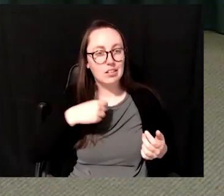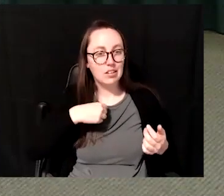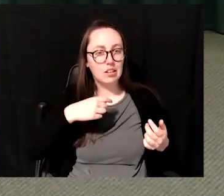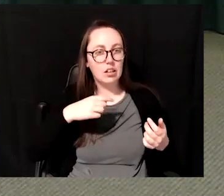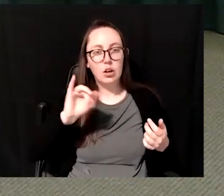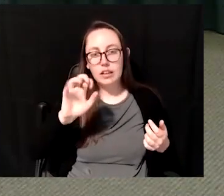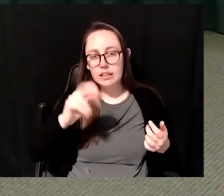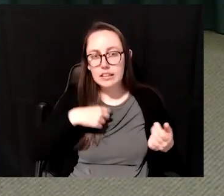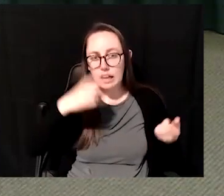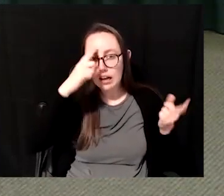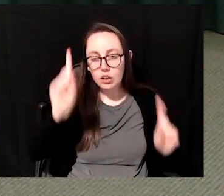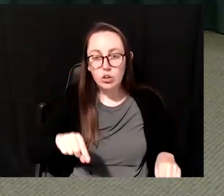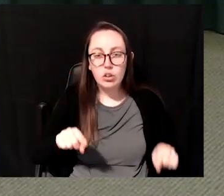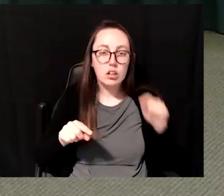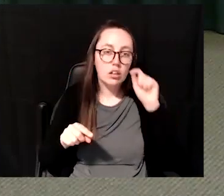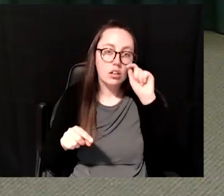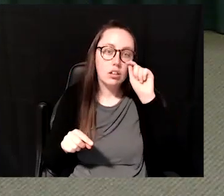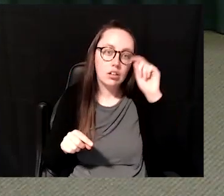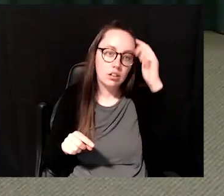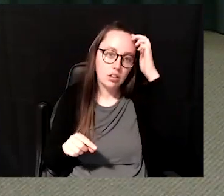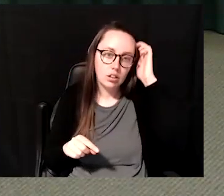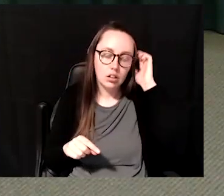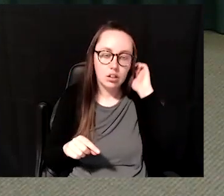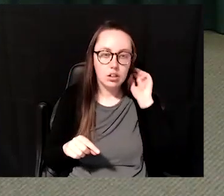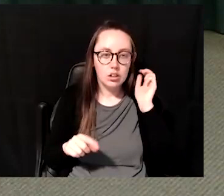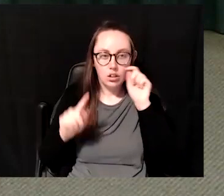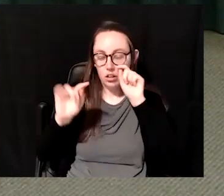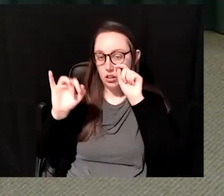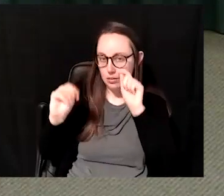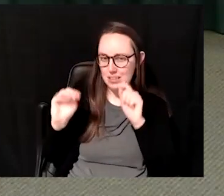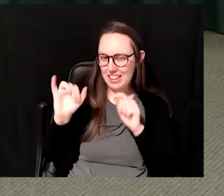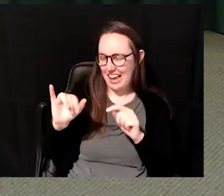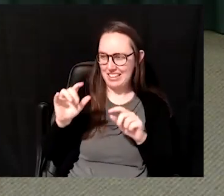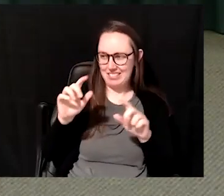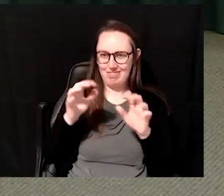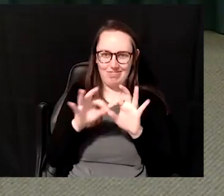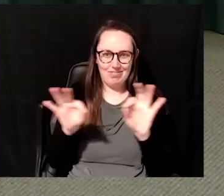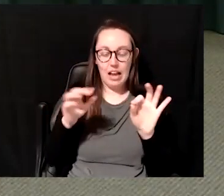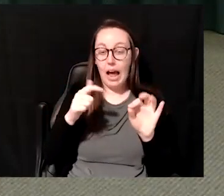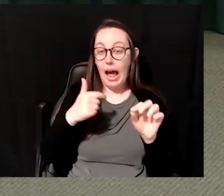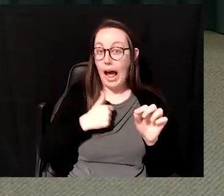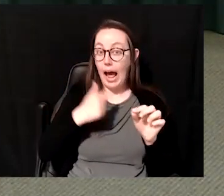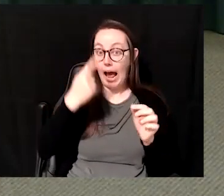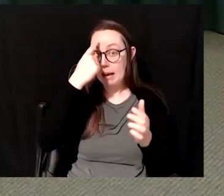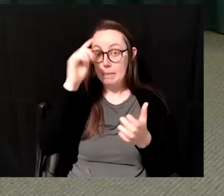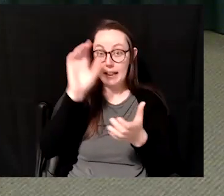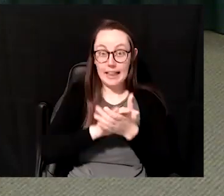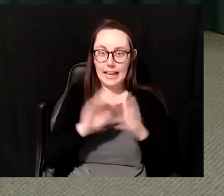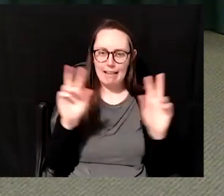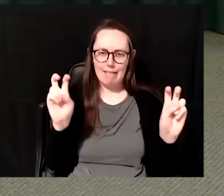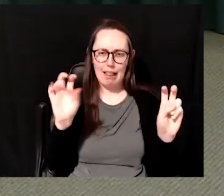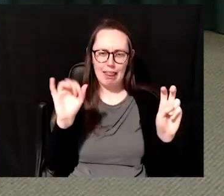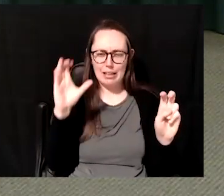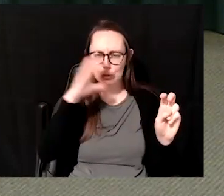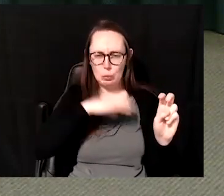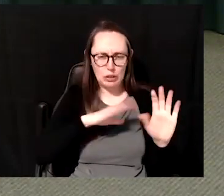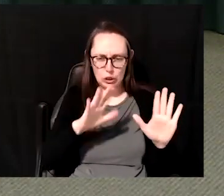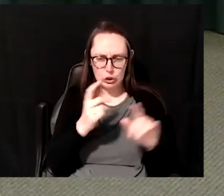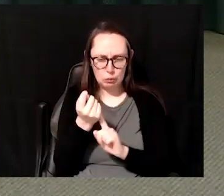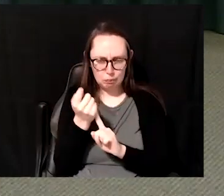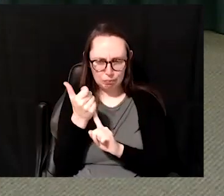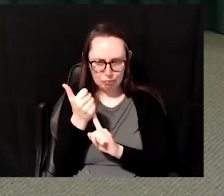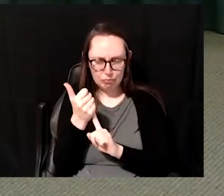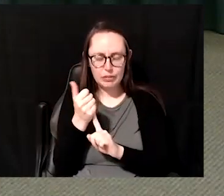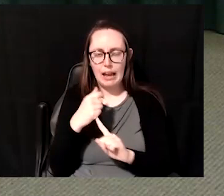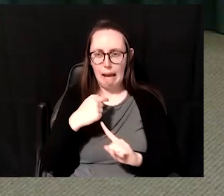weird oh I'm sorry I'll check that out take out the I believe take out the I believe personal I statement okay personalized statement in motion not good